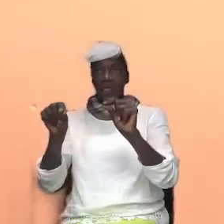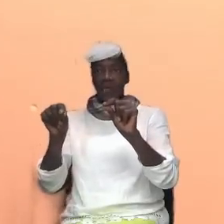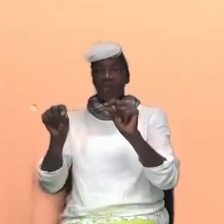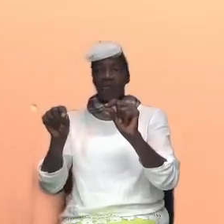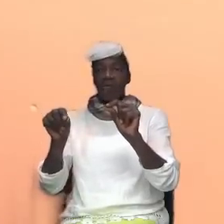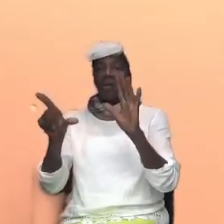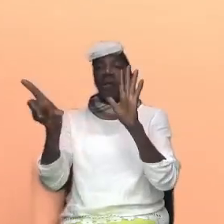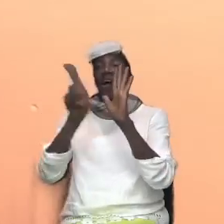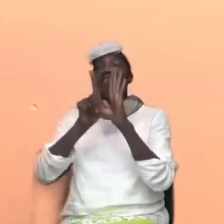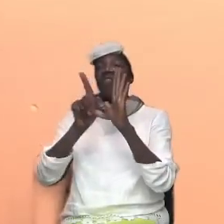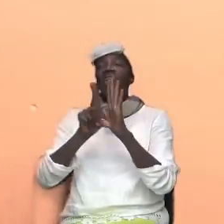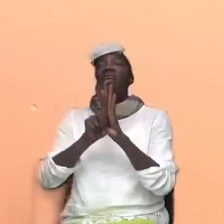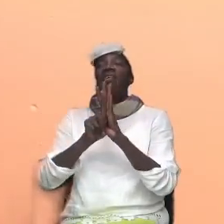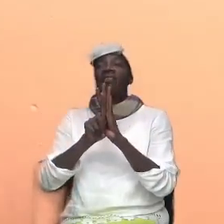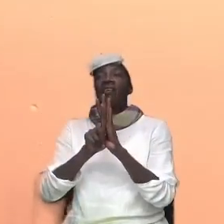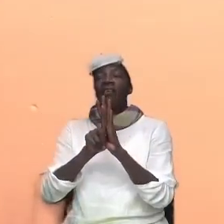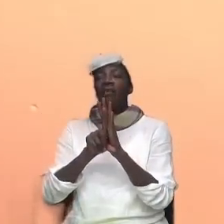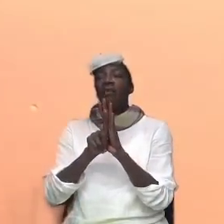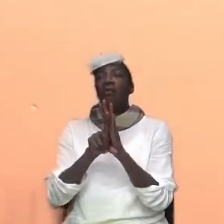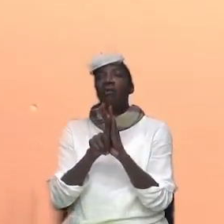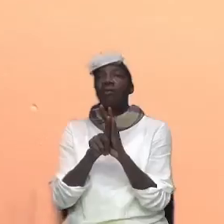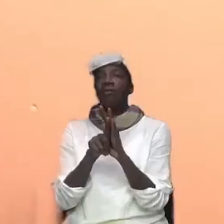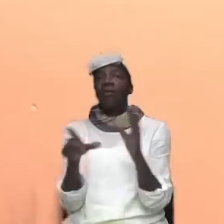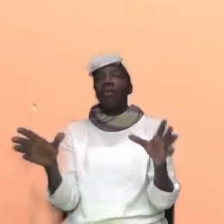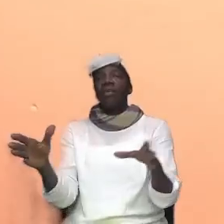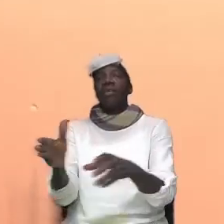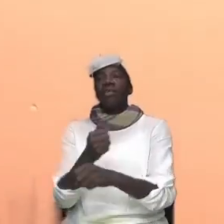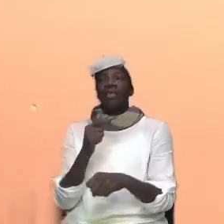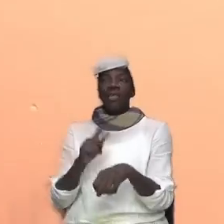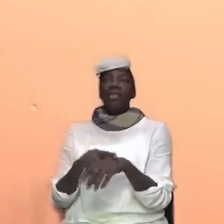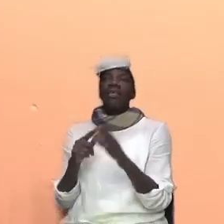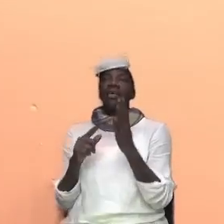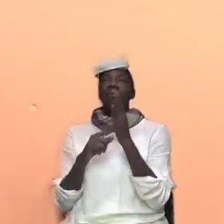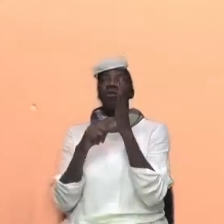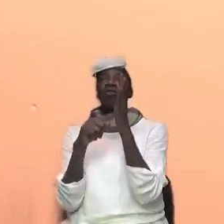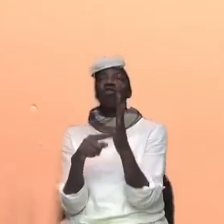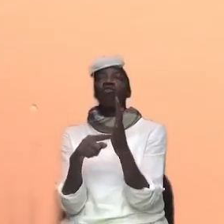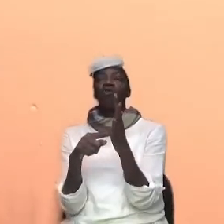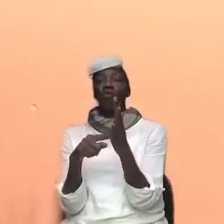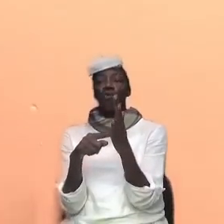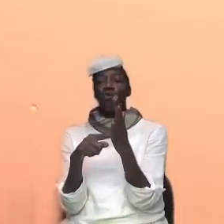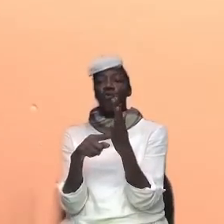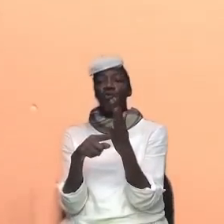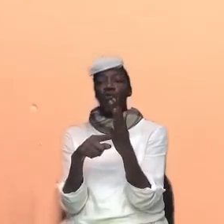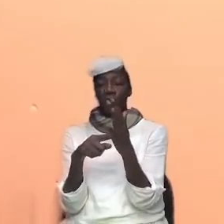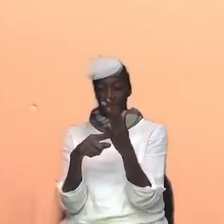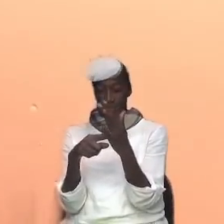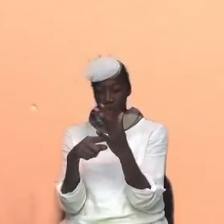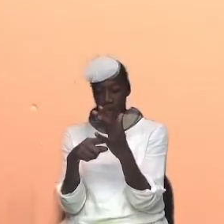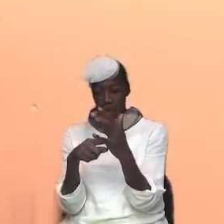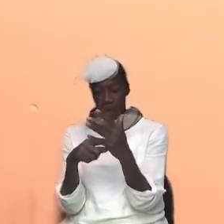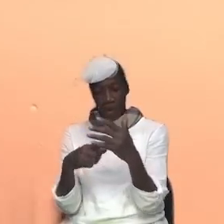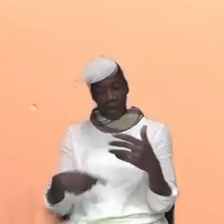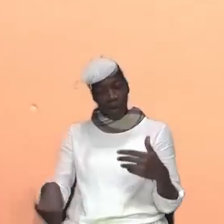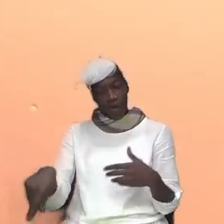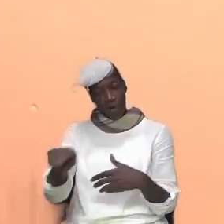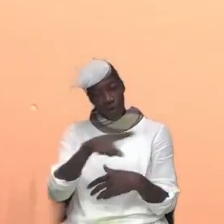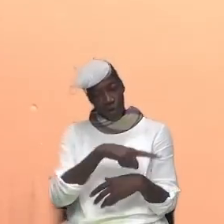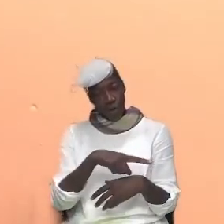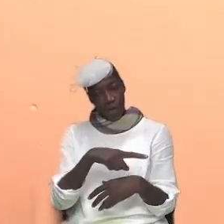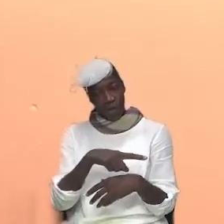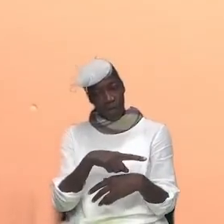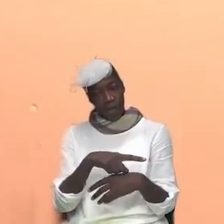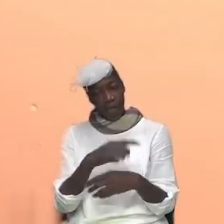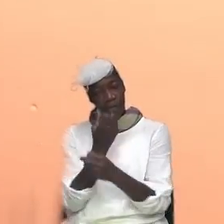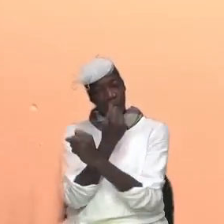have been looking at, we wanted to take time to show that although we are saved and will therefore